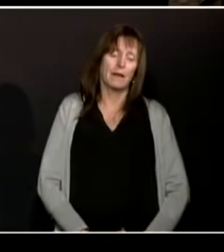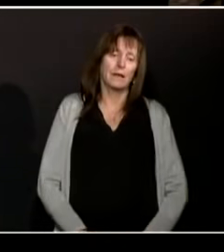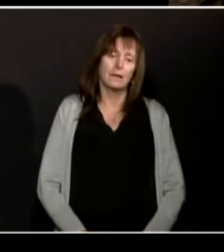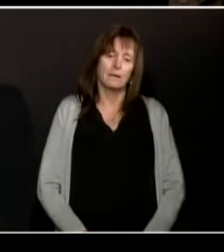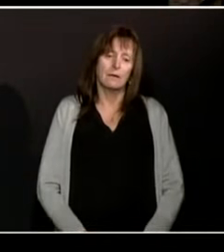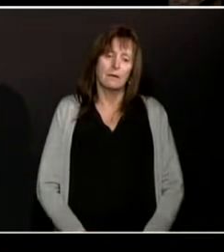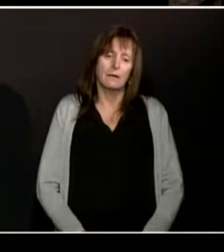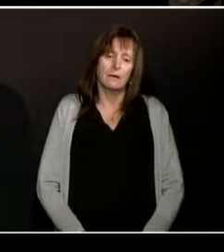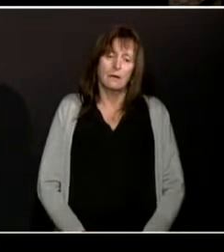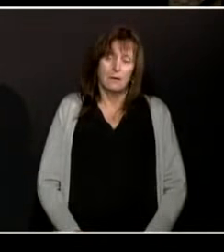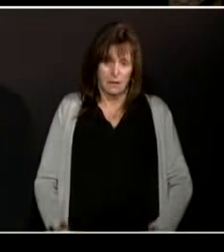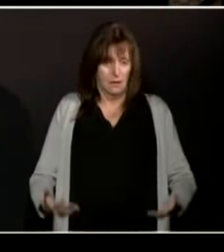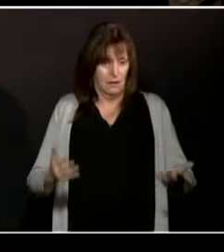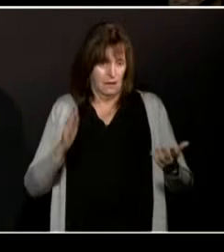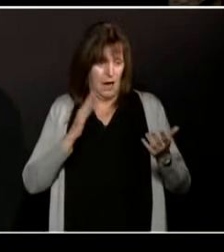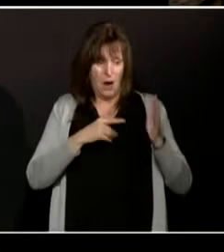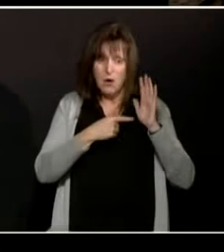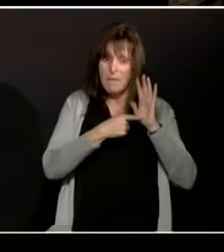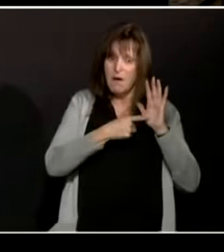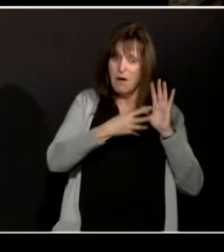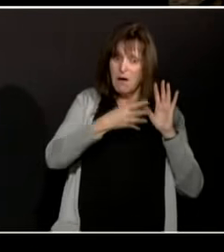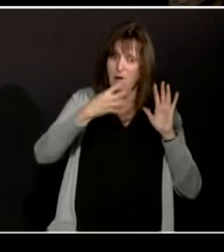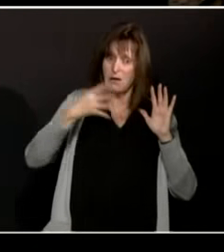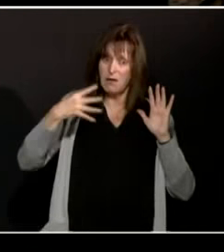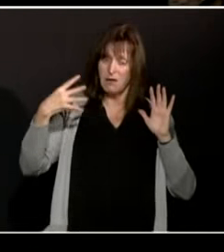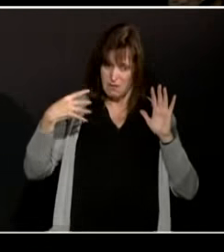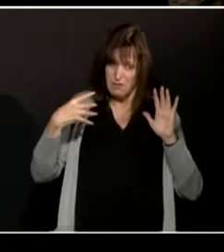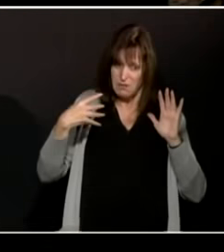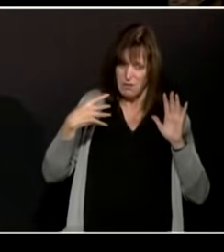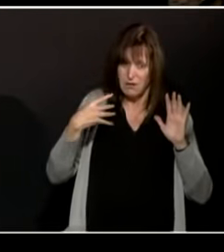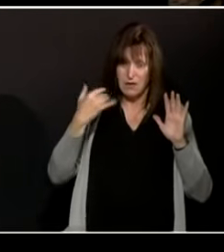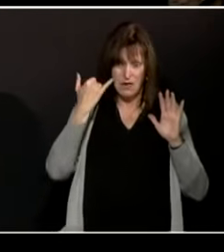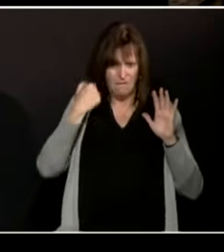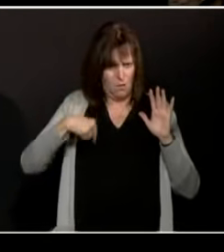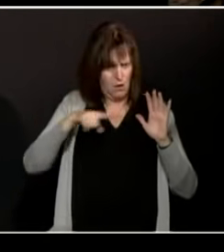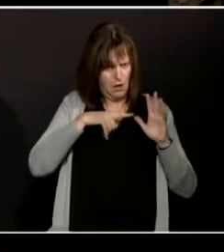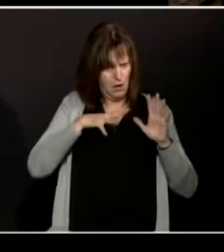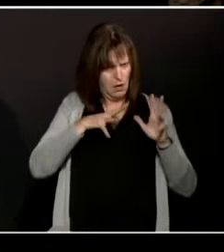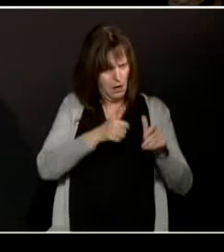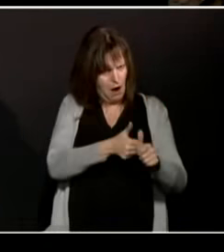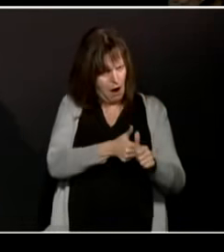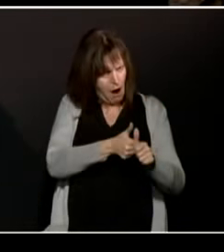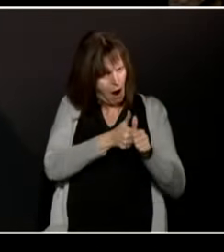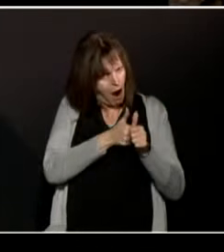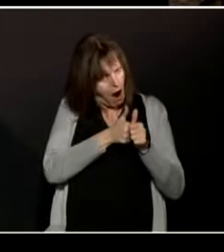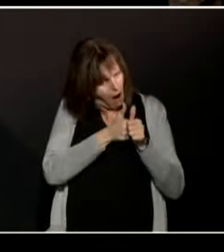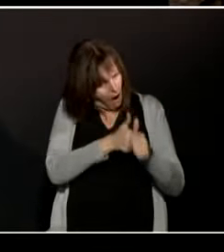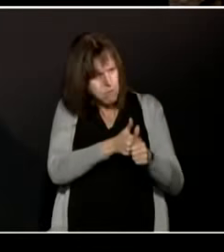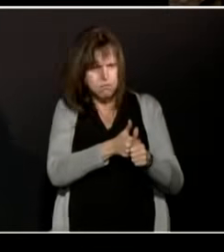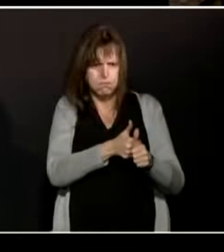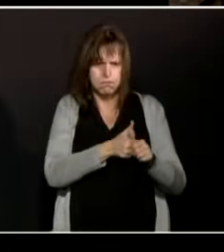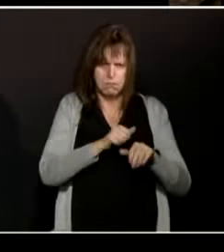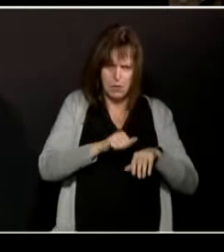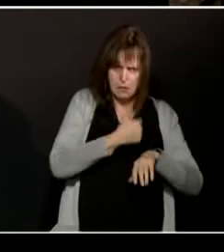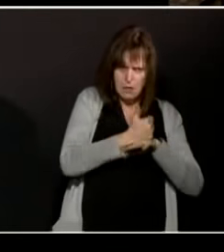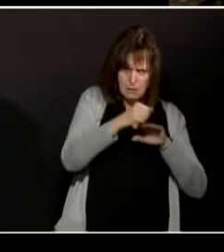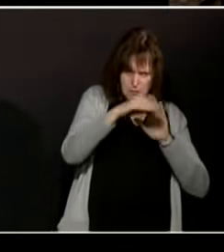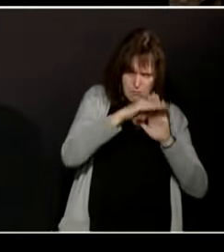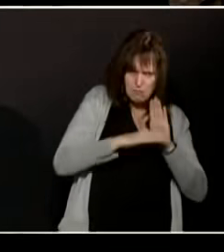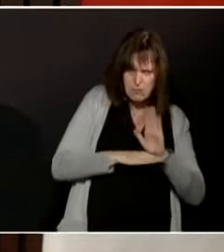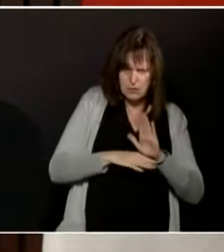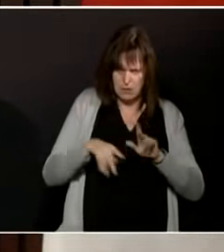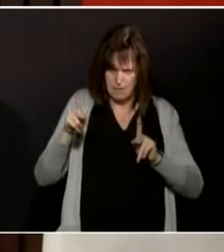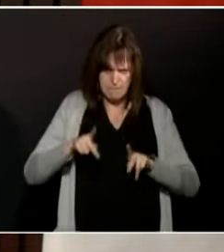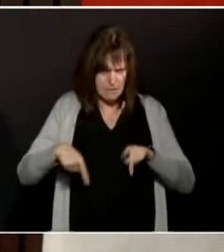very strong adherence to the public health measures, if we were able to really tamp down the spread of the virus right now, and if we're able to get as